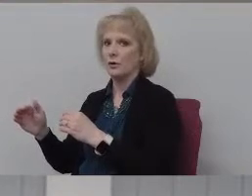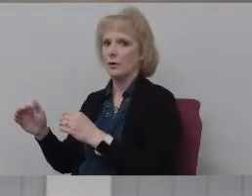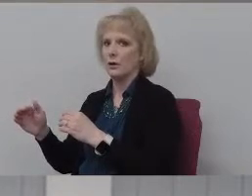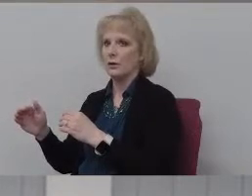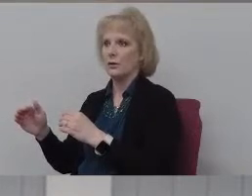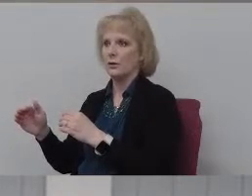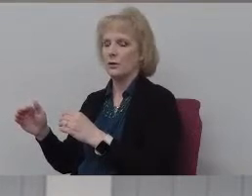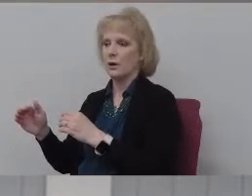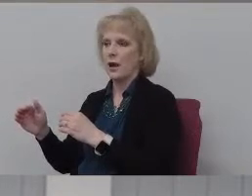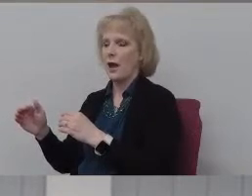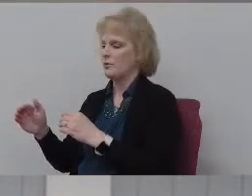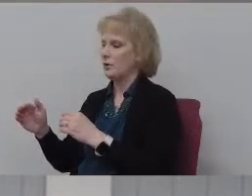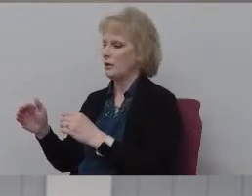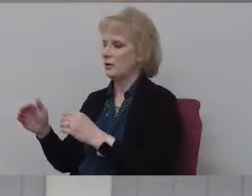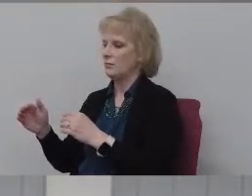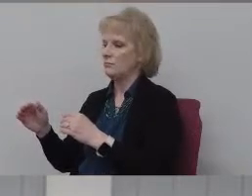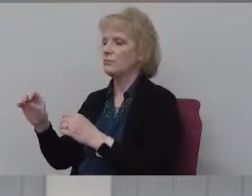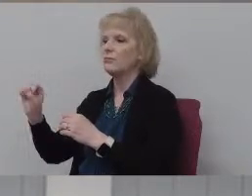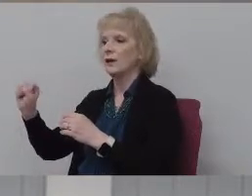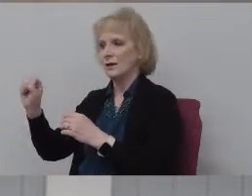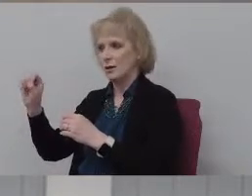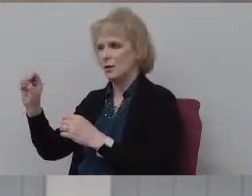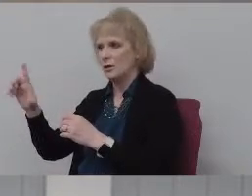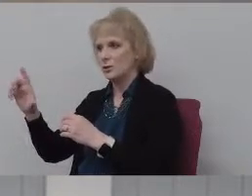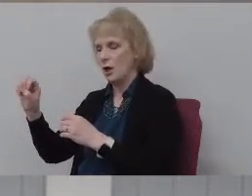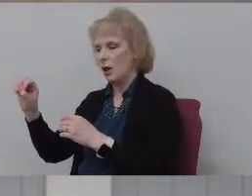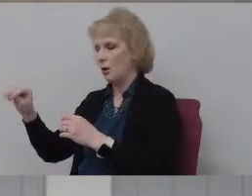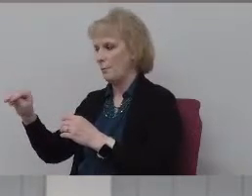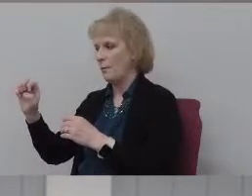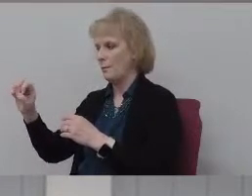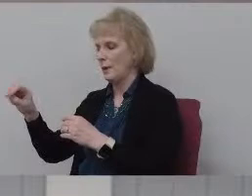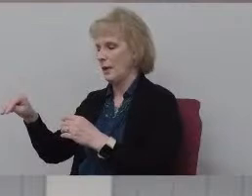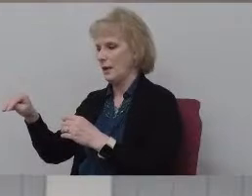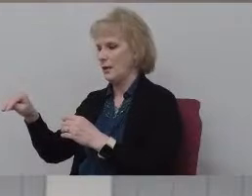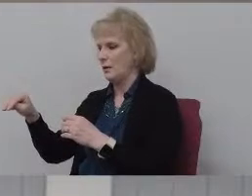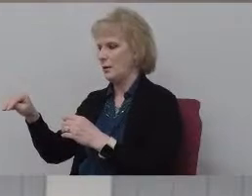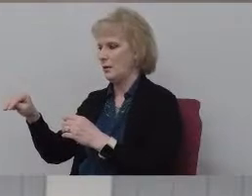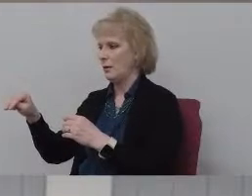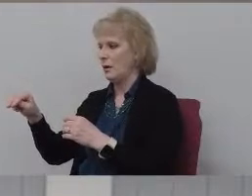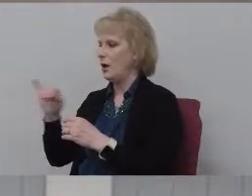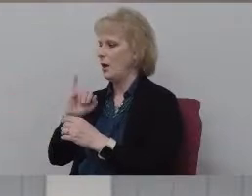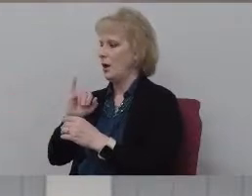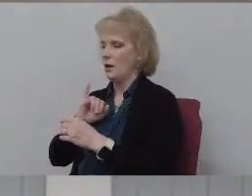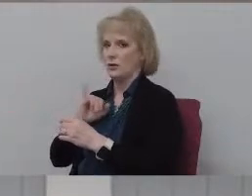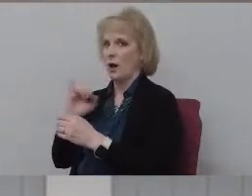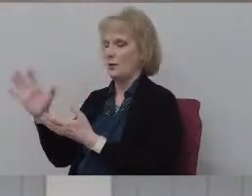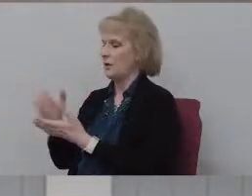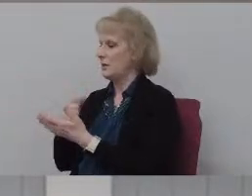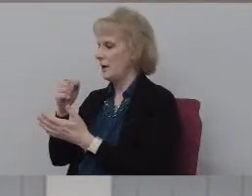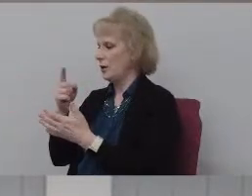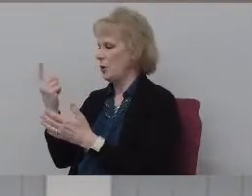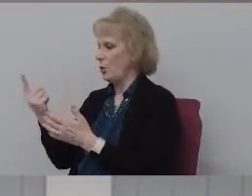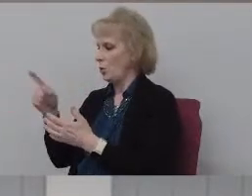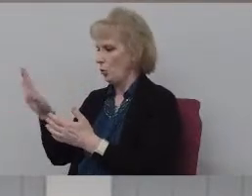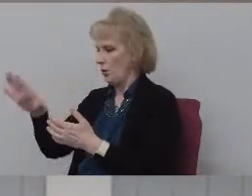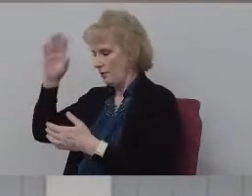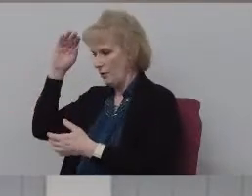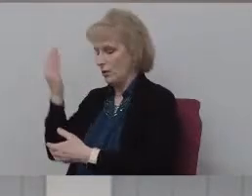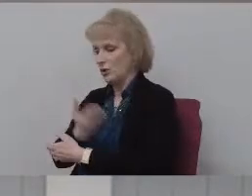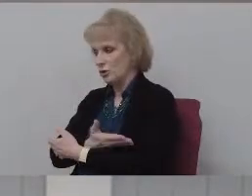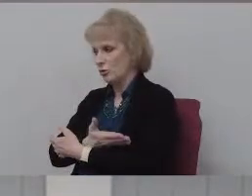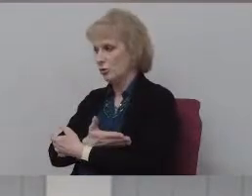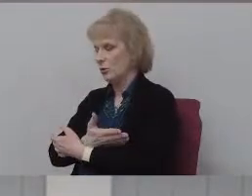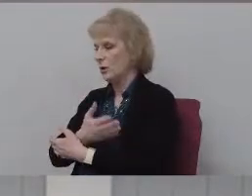Solomon. See him a little bit more in just a few minutes. It sounds like Solomon. I'm going to take one of your children. They're going to proceed out of your